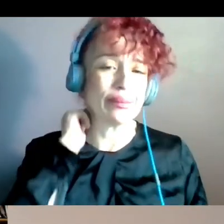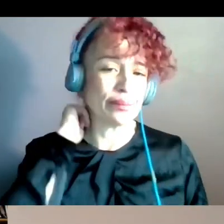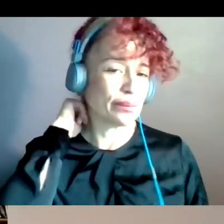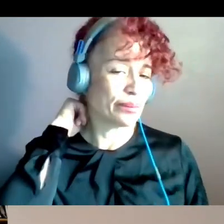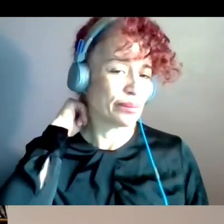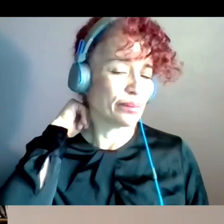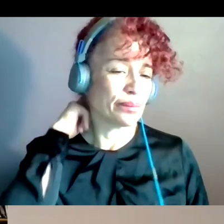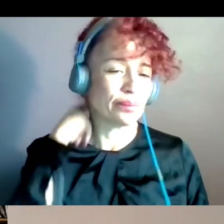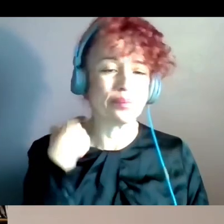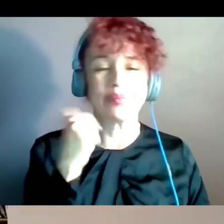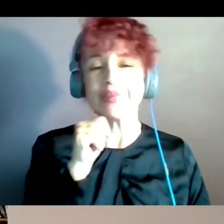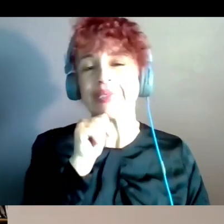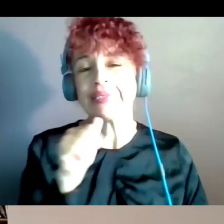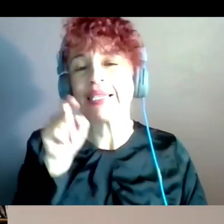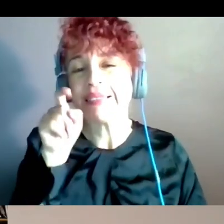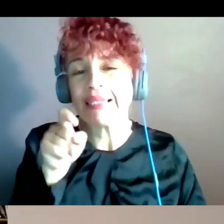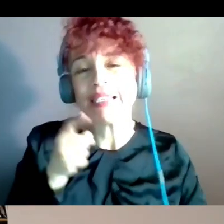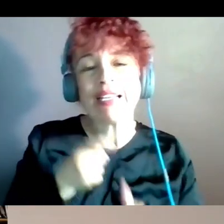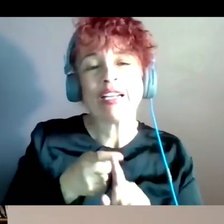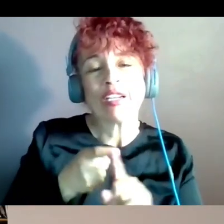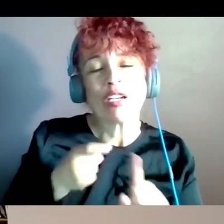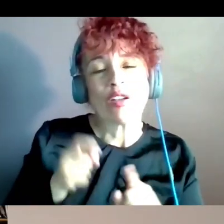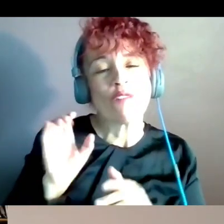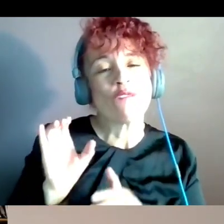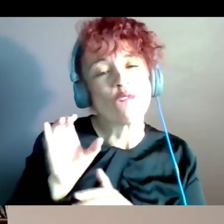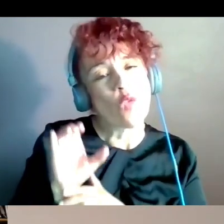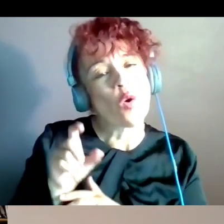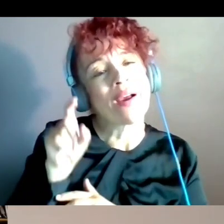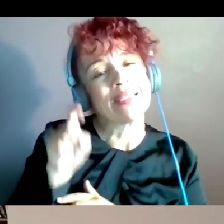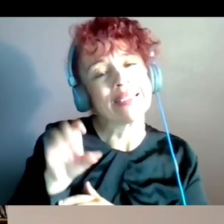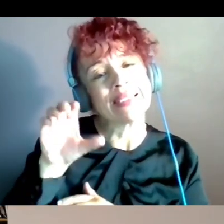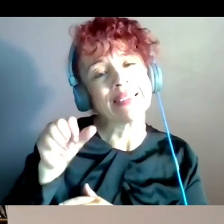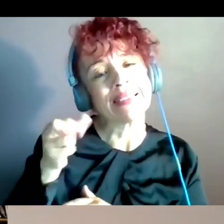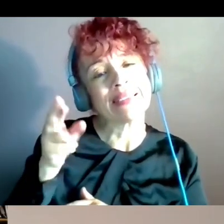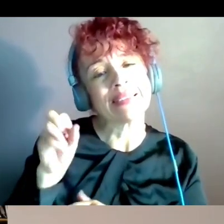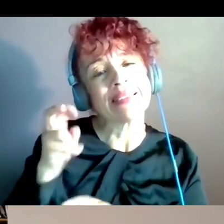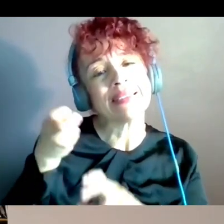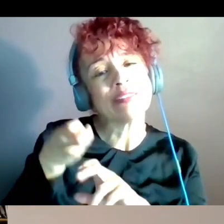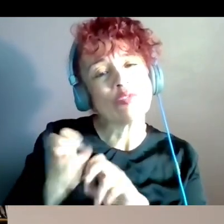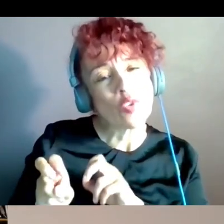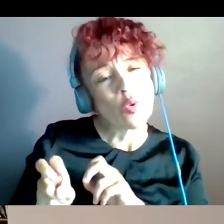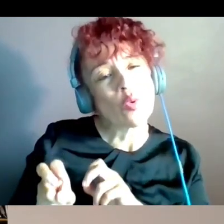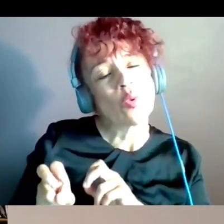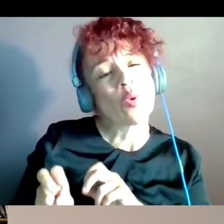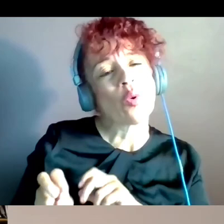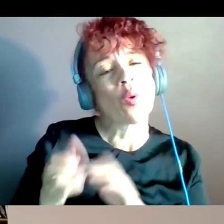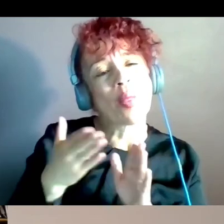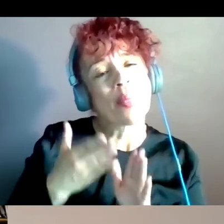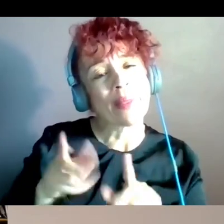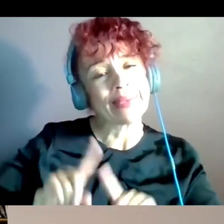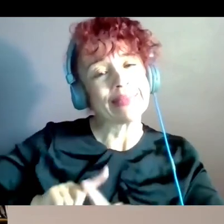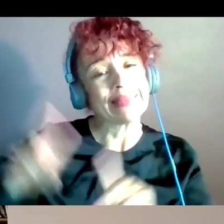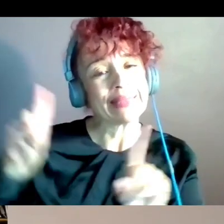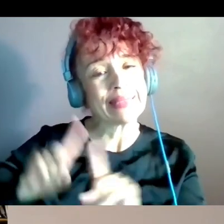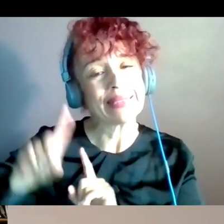That's Difficult to carve, not necessarily from the amount of force needed to carve it, but difficult because the growth rings respond differently and they